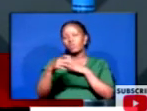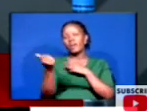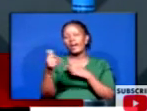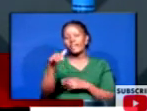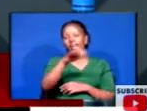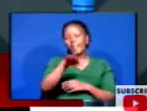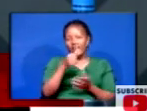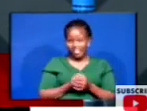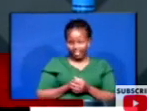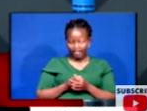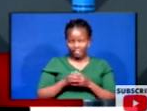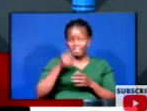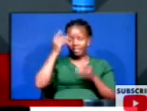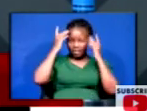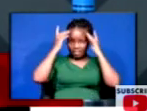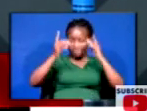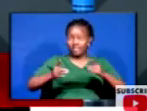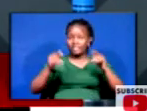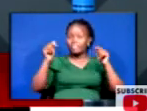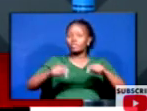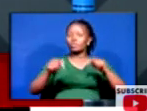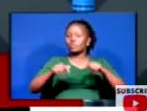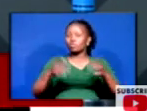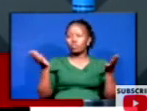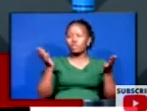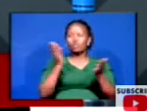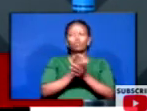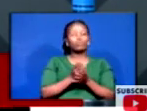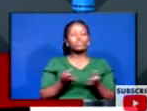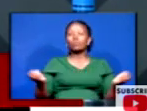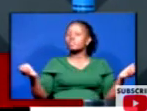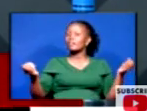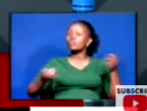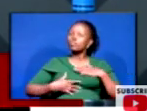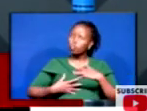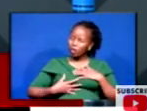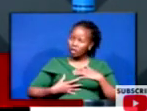rendered their decision today, it was a shocker